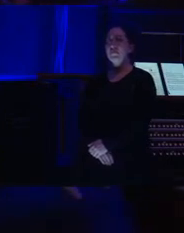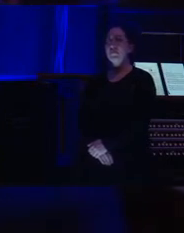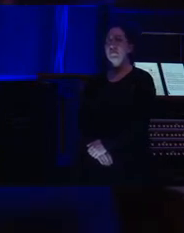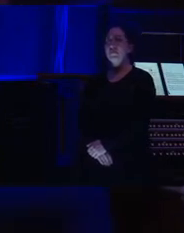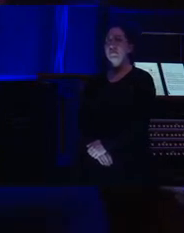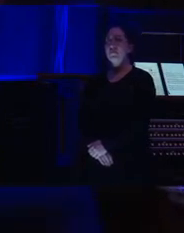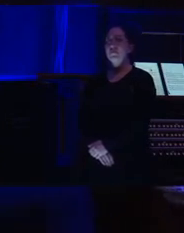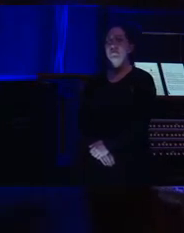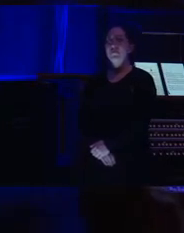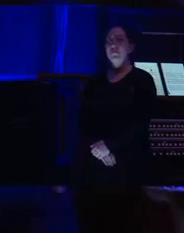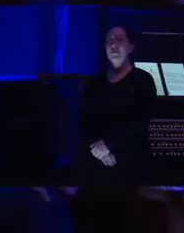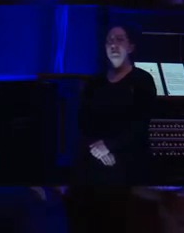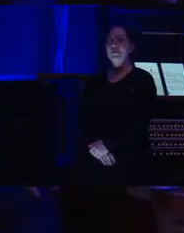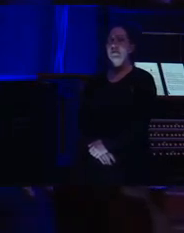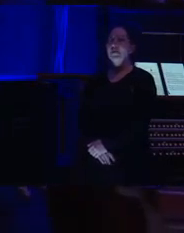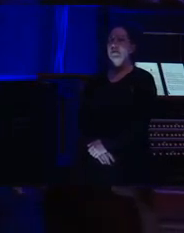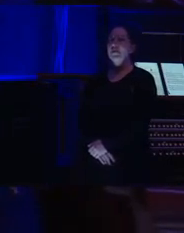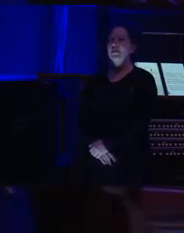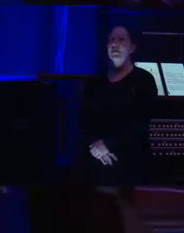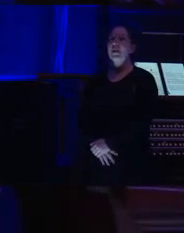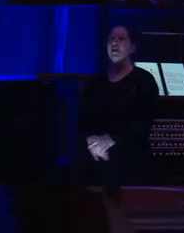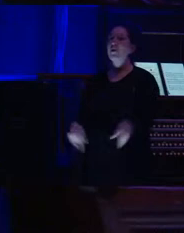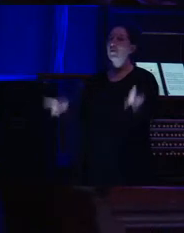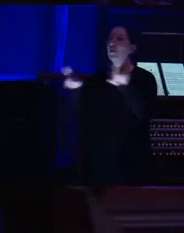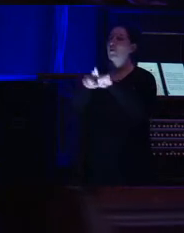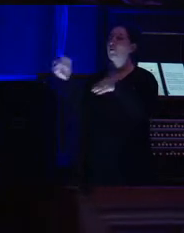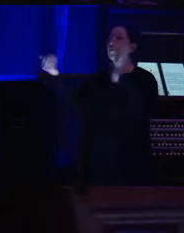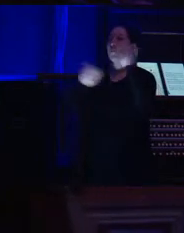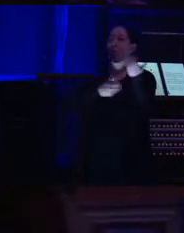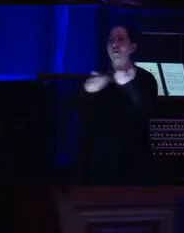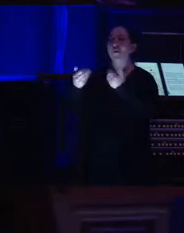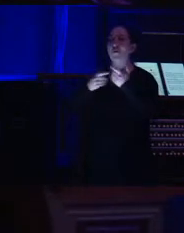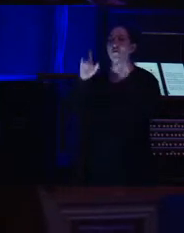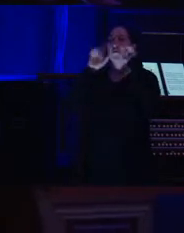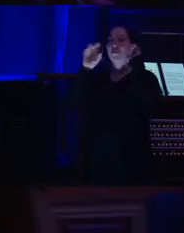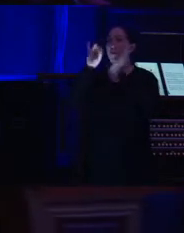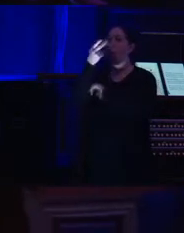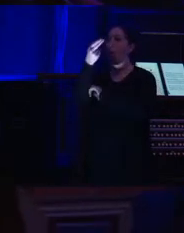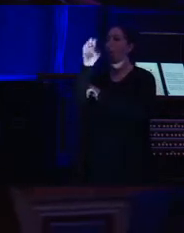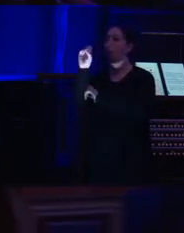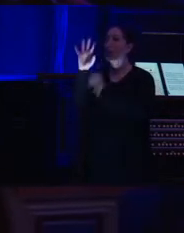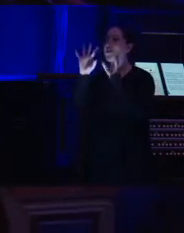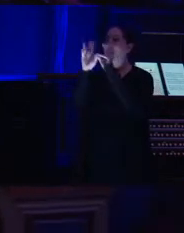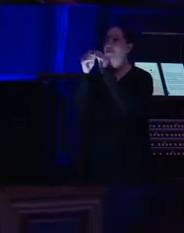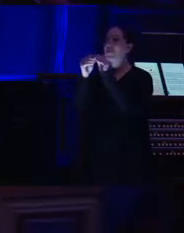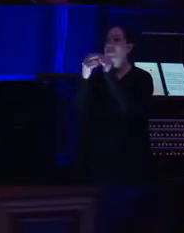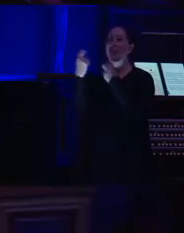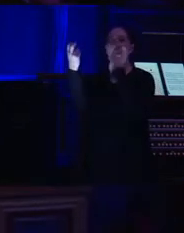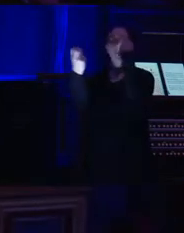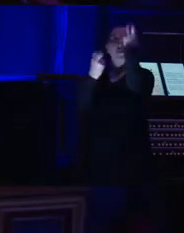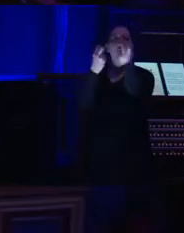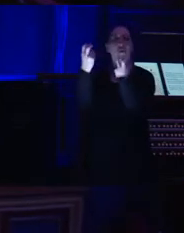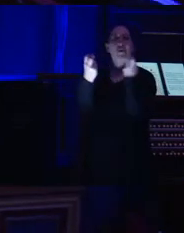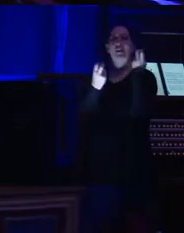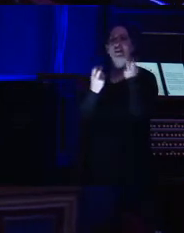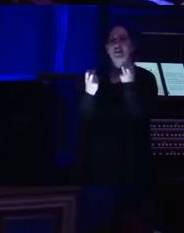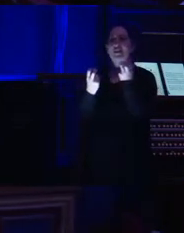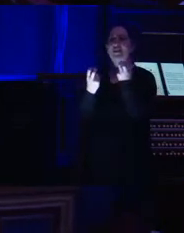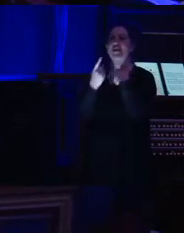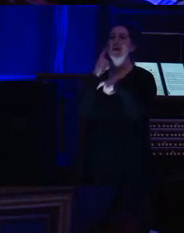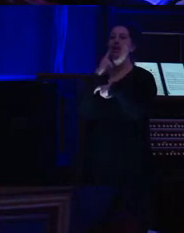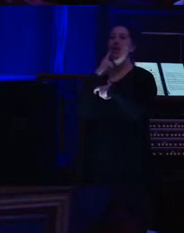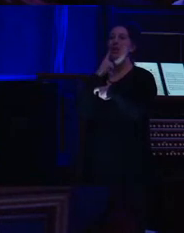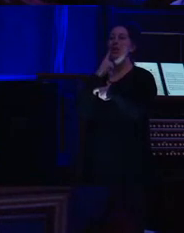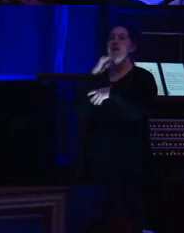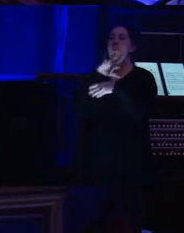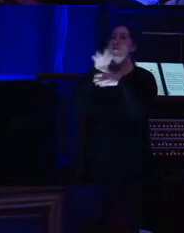And we warmly welcome members of President Ono's family who are seated in the audience or joining